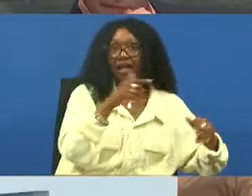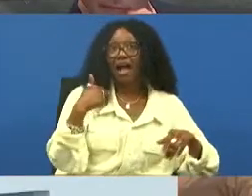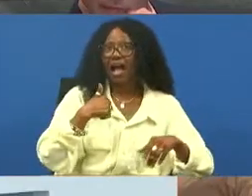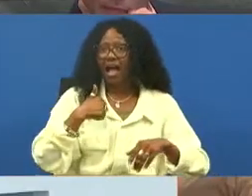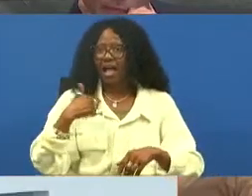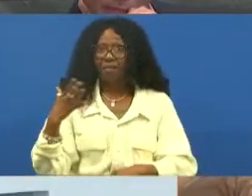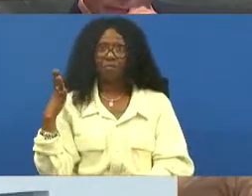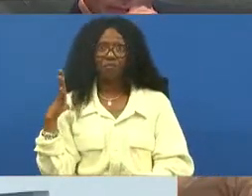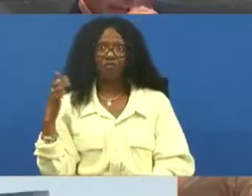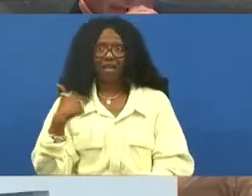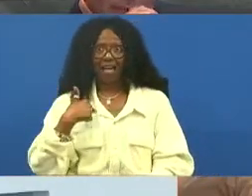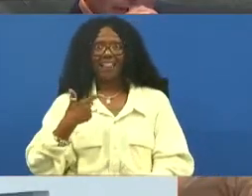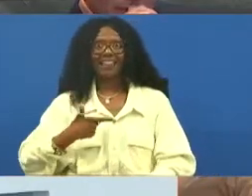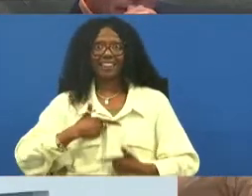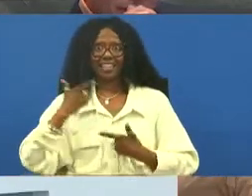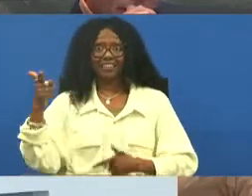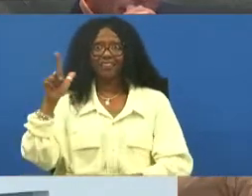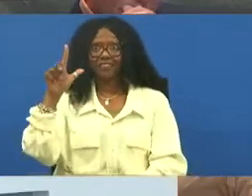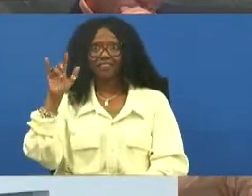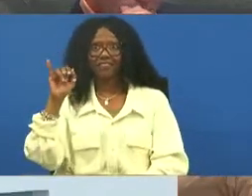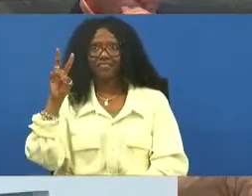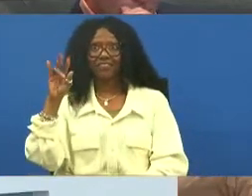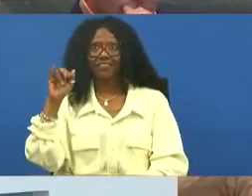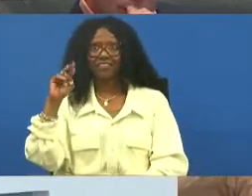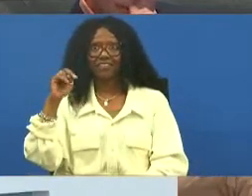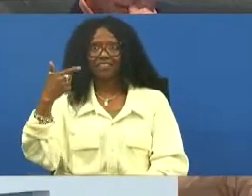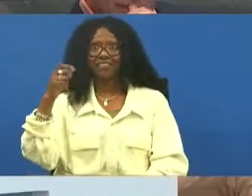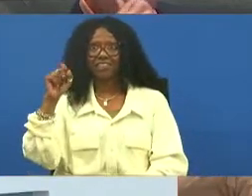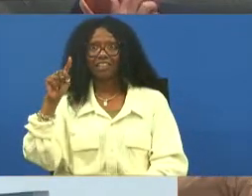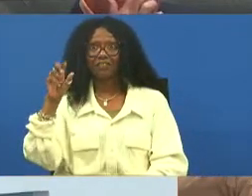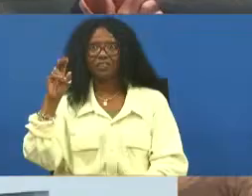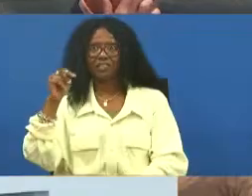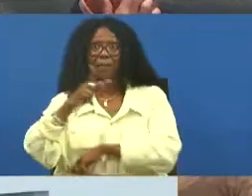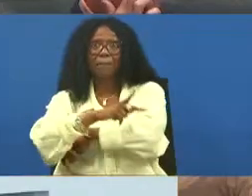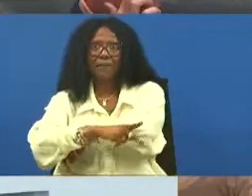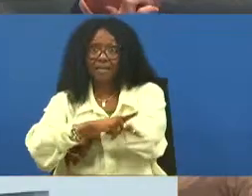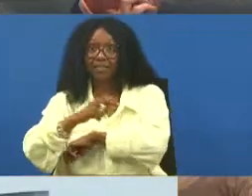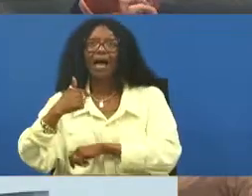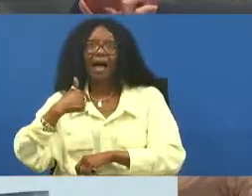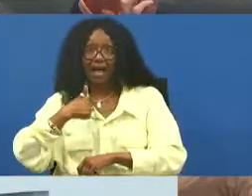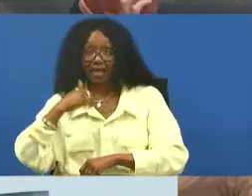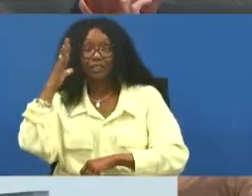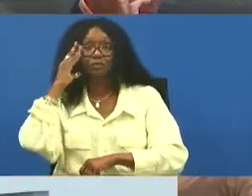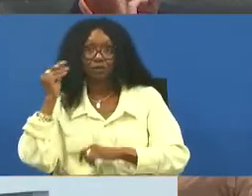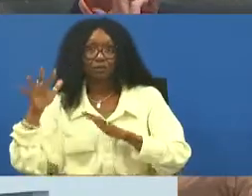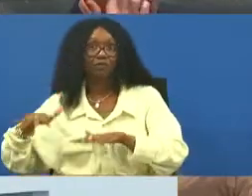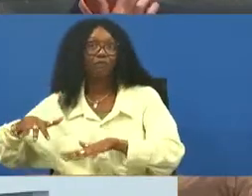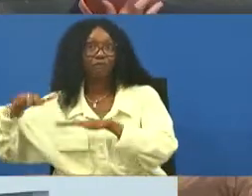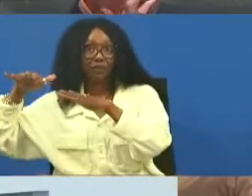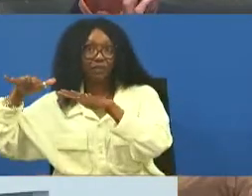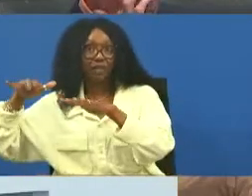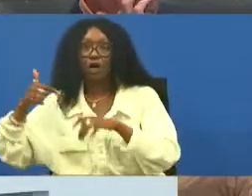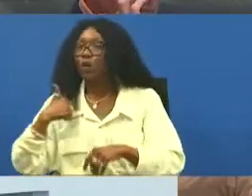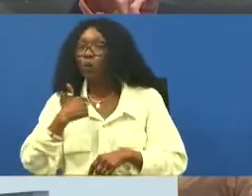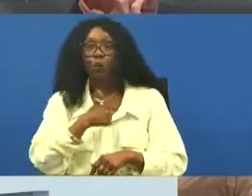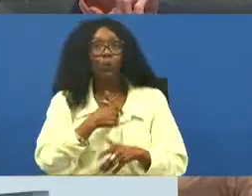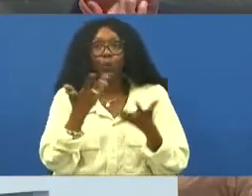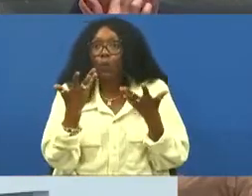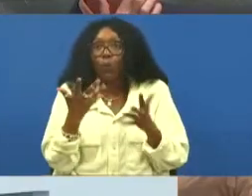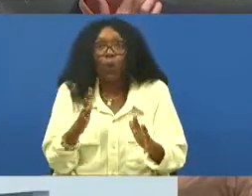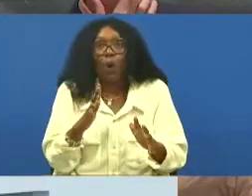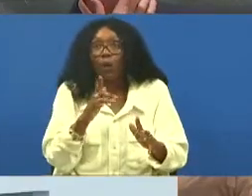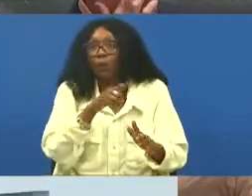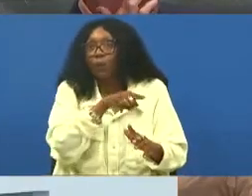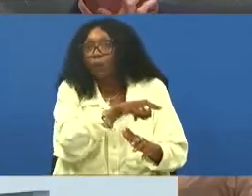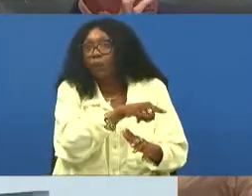time and I felt it, so I do know what it feels like to go through that process. We don't want that to happen, but we can't